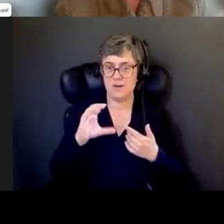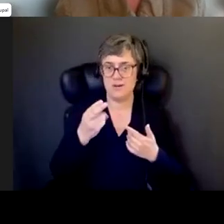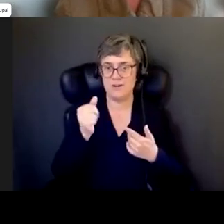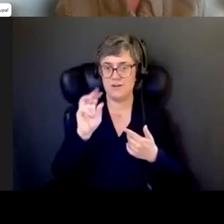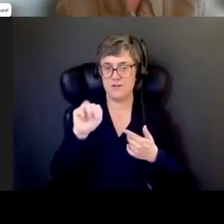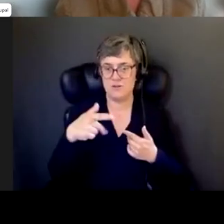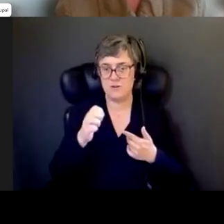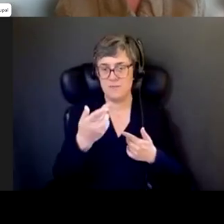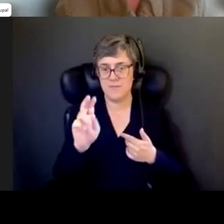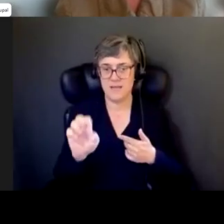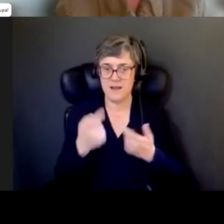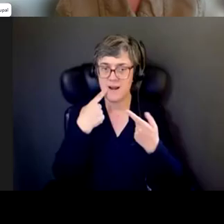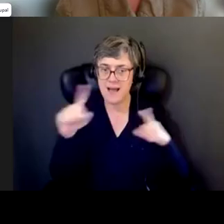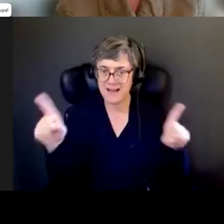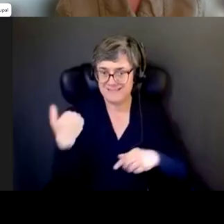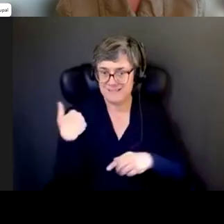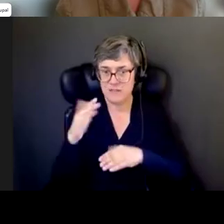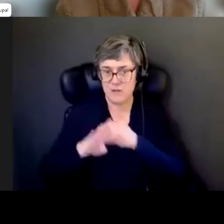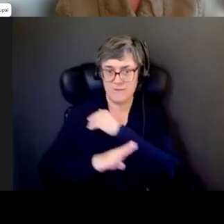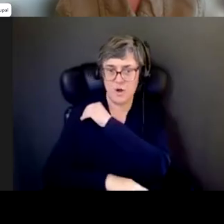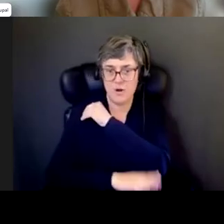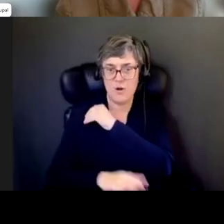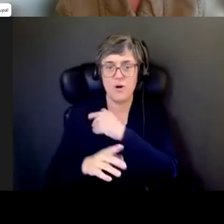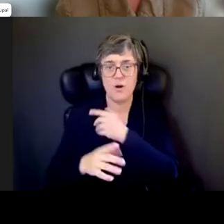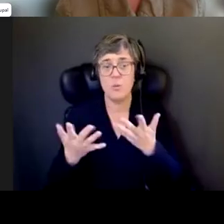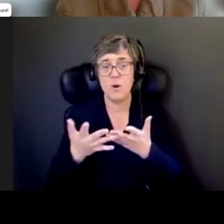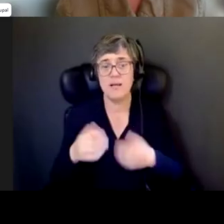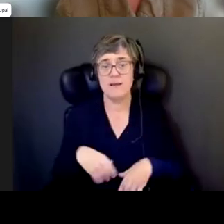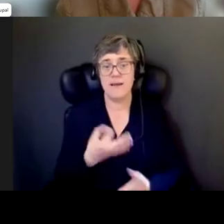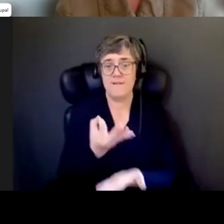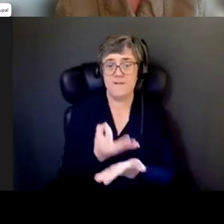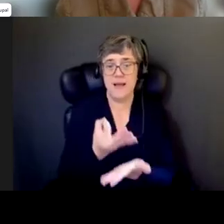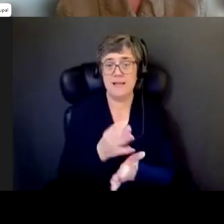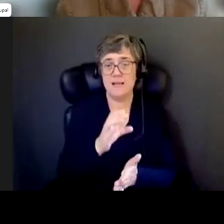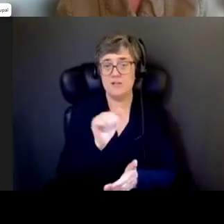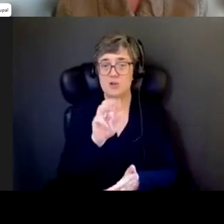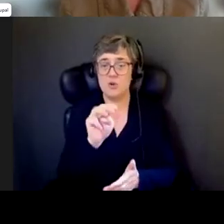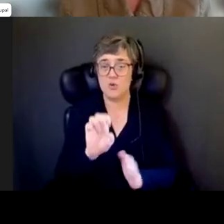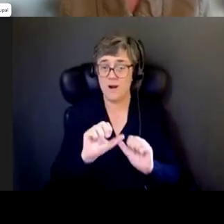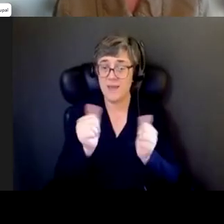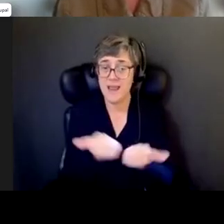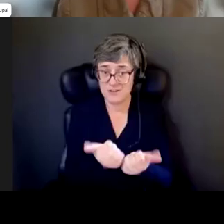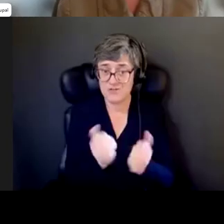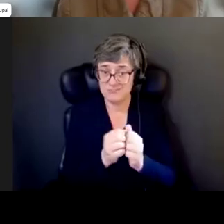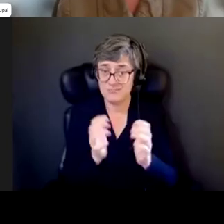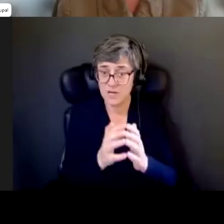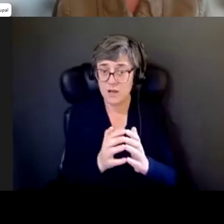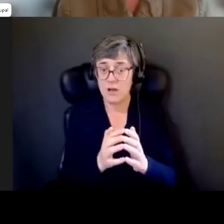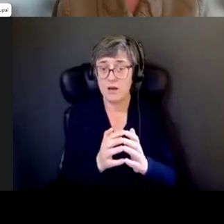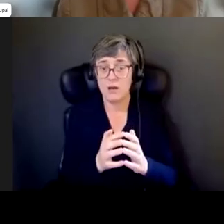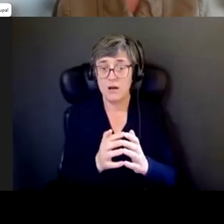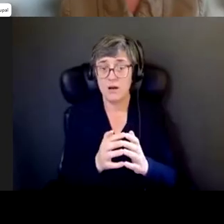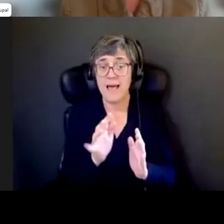Conduct for the Prevention of Economic Abuse. Now, again, on its own, it's not the only solution, but it's a very good